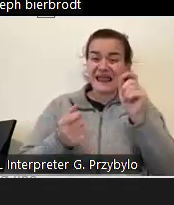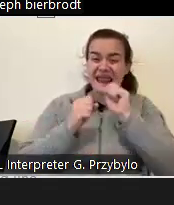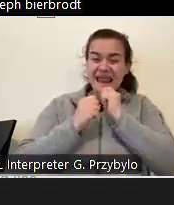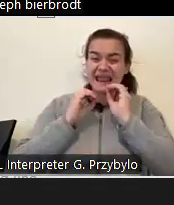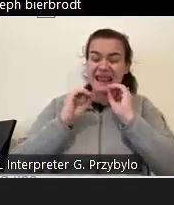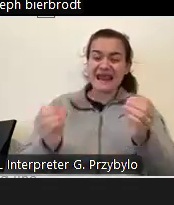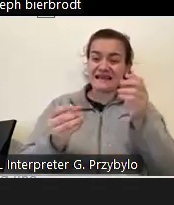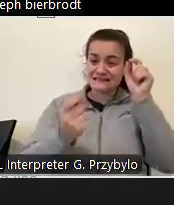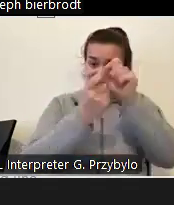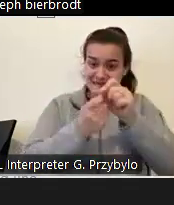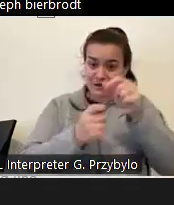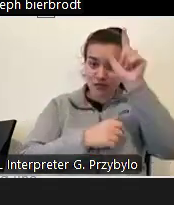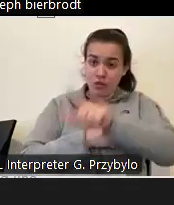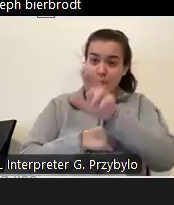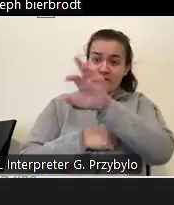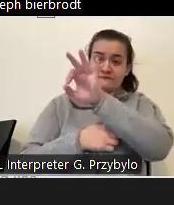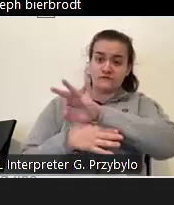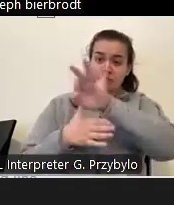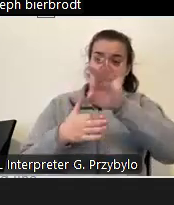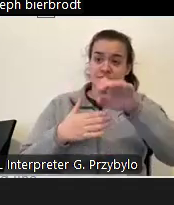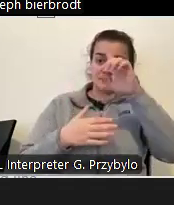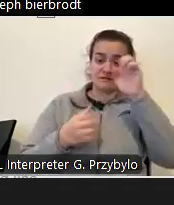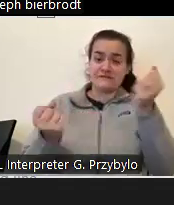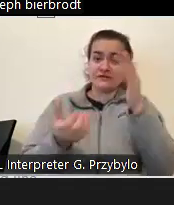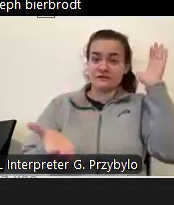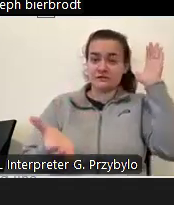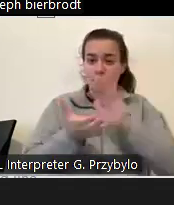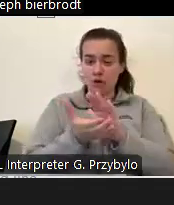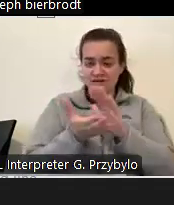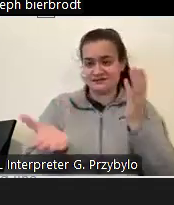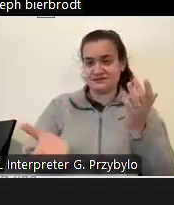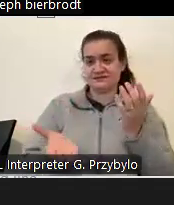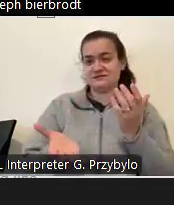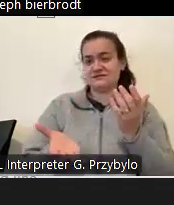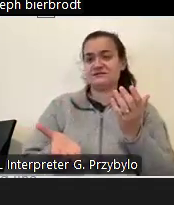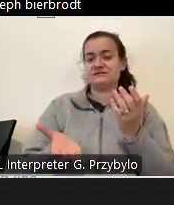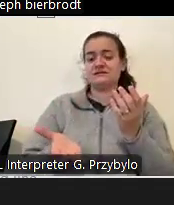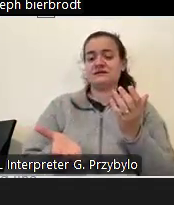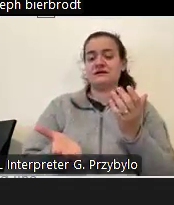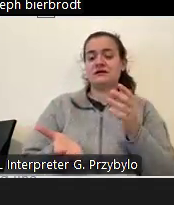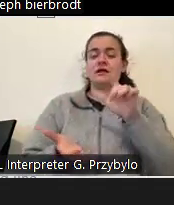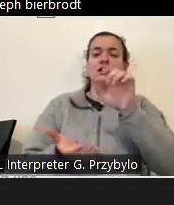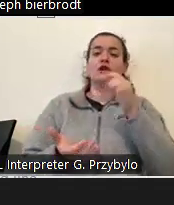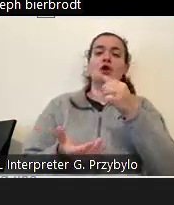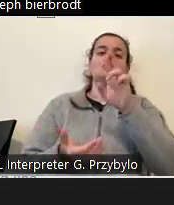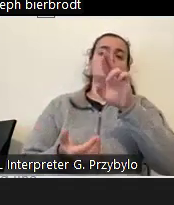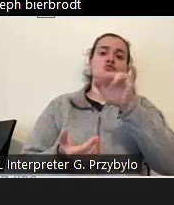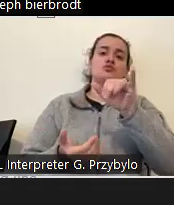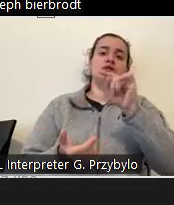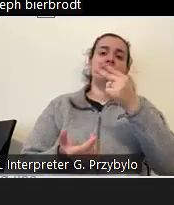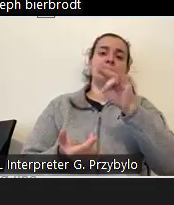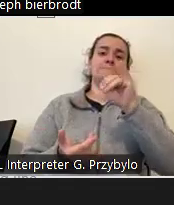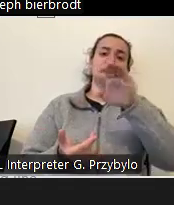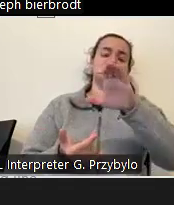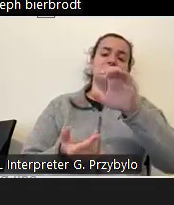lower frequencies because everything is compressed. And so the logarithmic scale for the